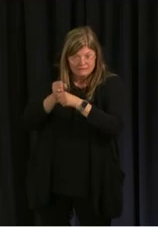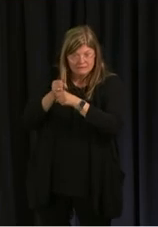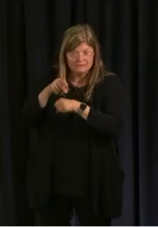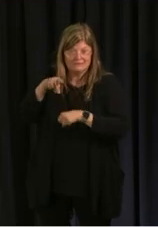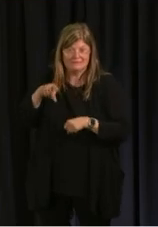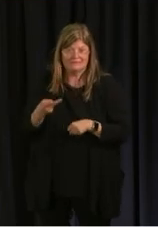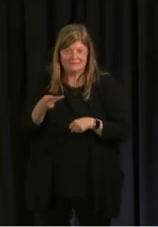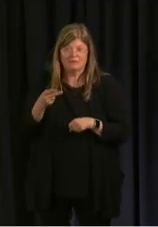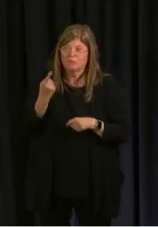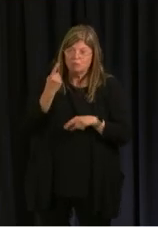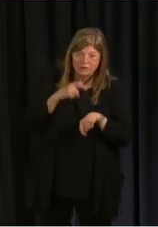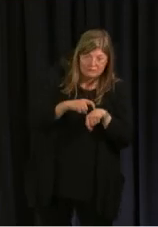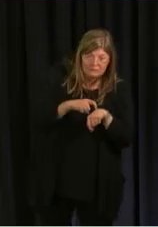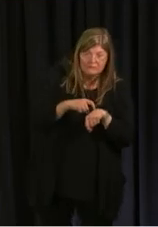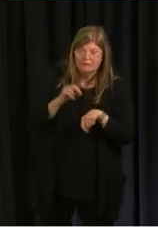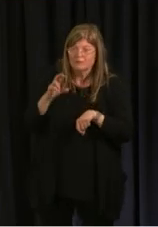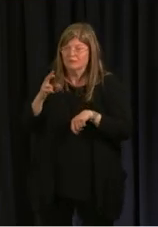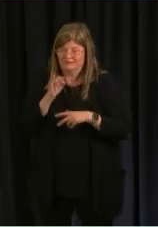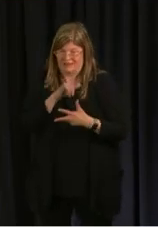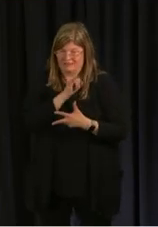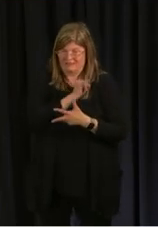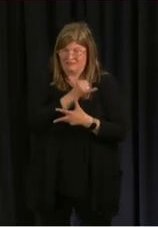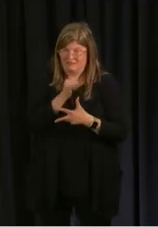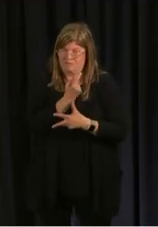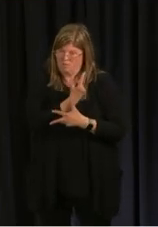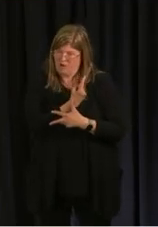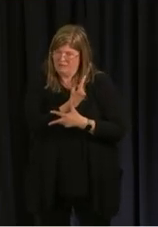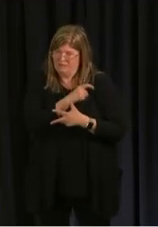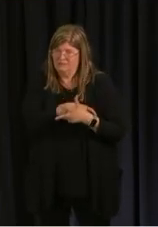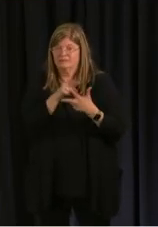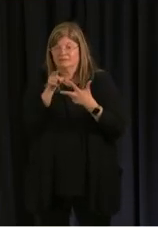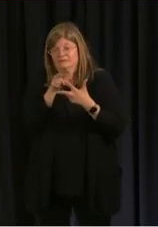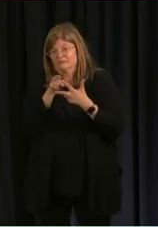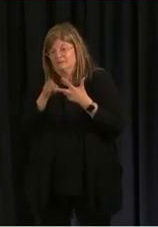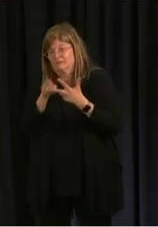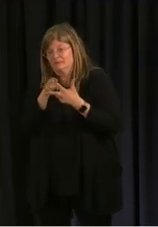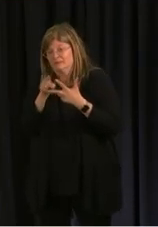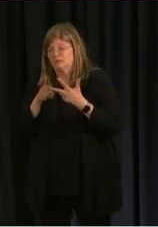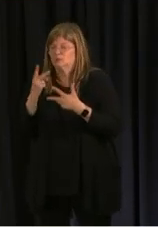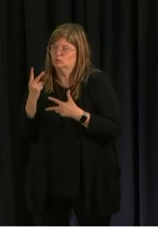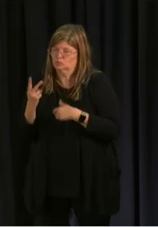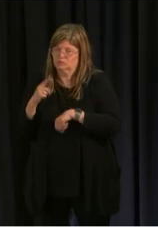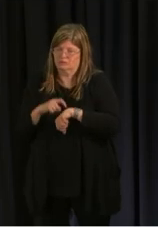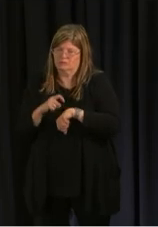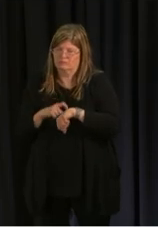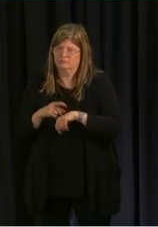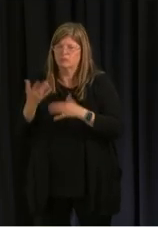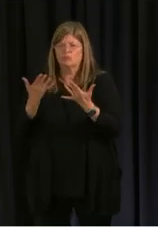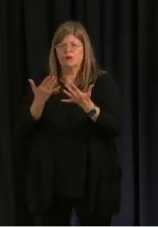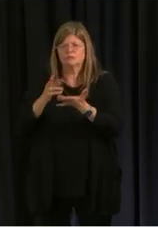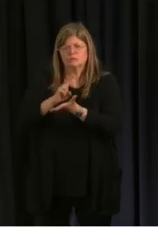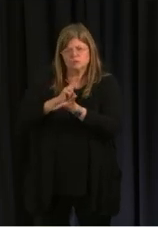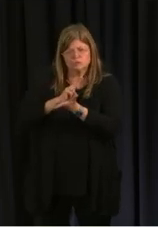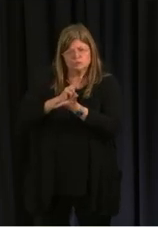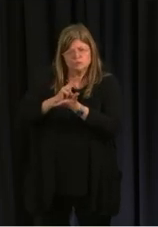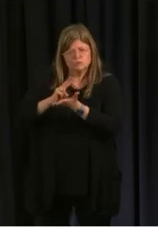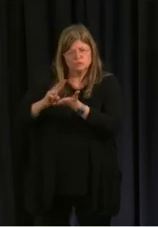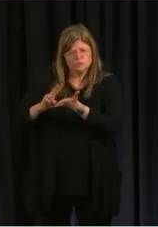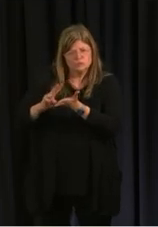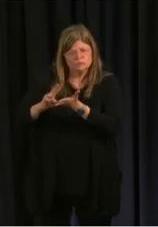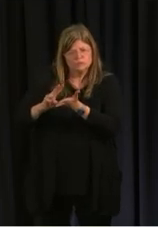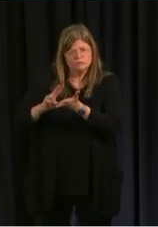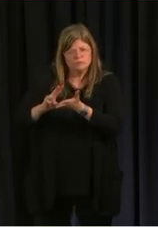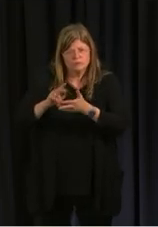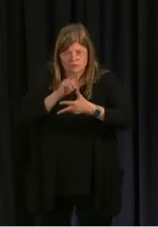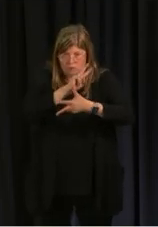dose, give yourself about 2 weeks before you consider yourself fully vaccinated. And that means then you have the